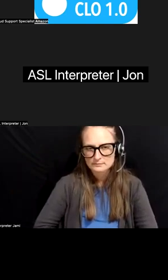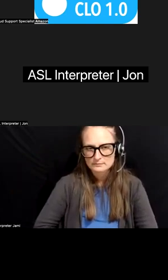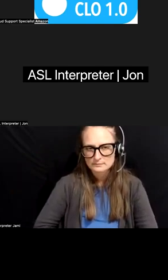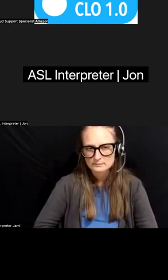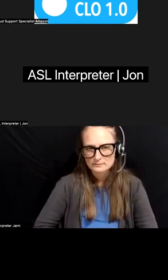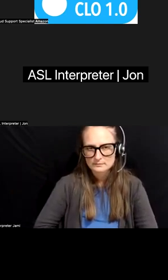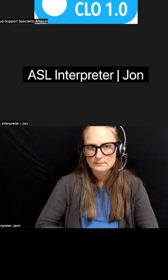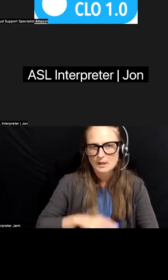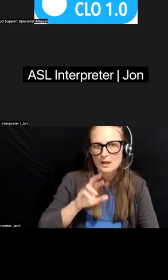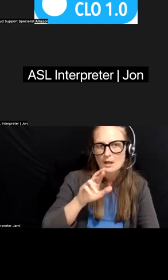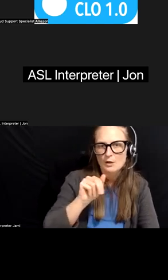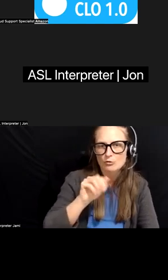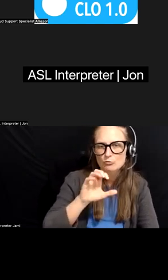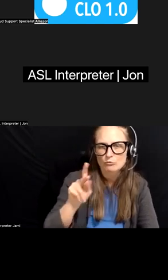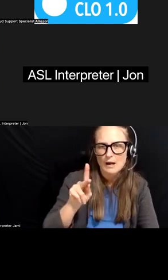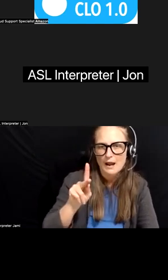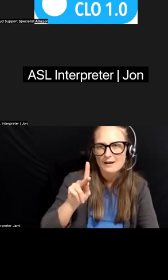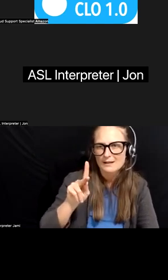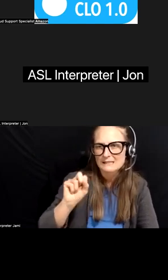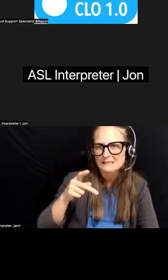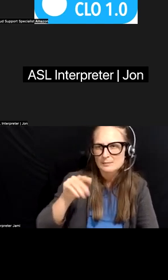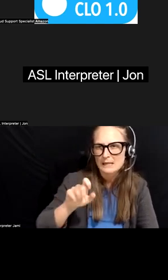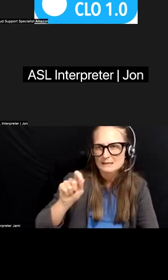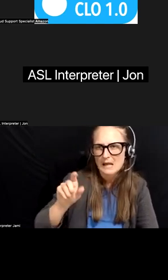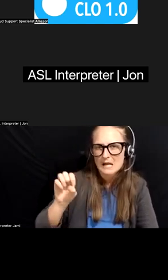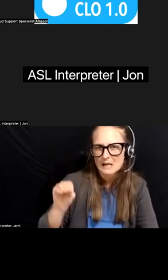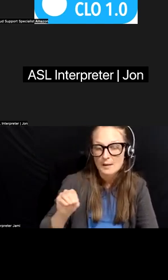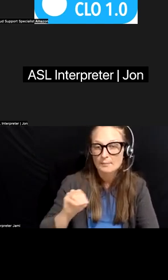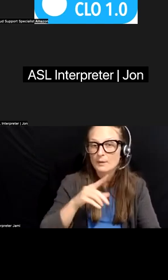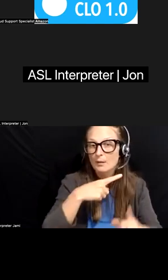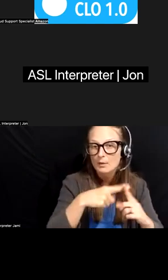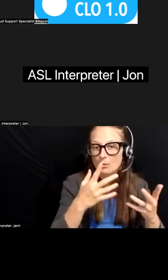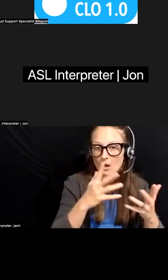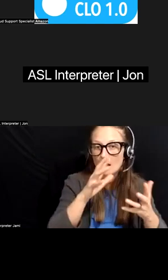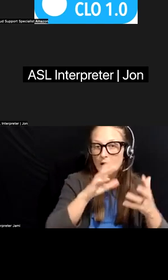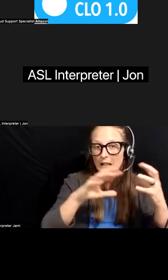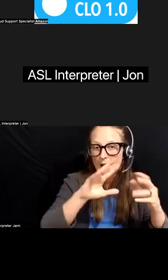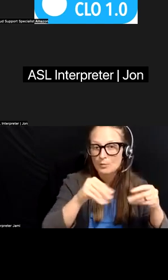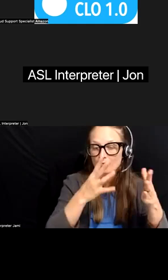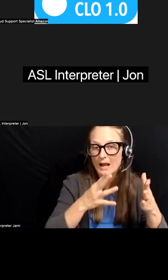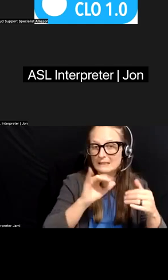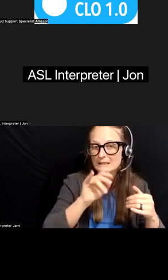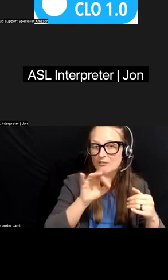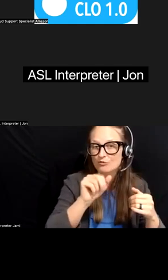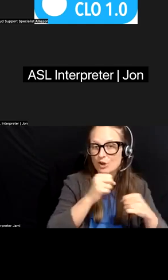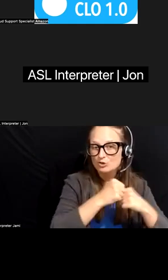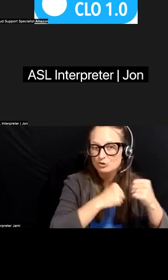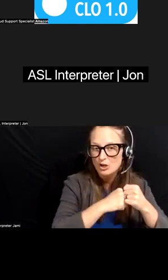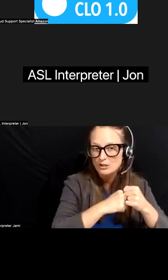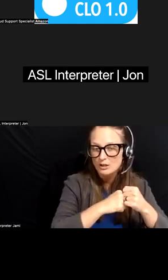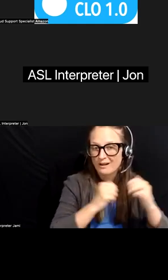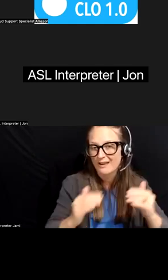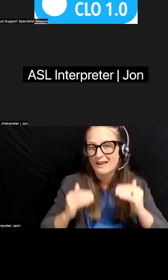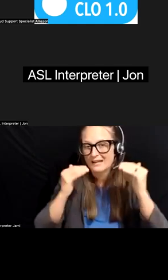And Rackspace.com. Pros: the cloud provides the infrastructure. Enhanced scalability,